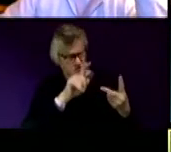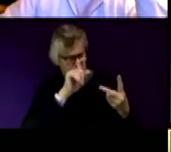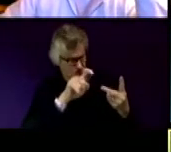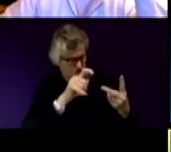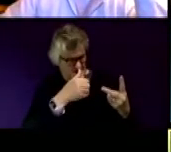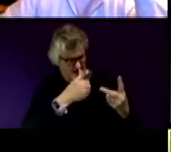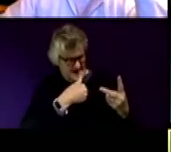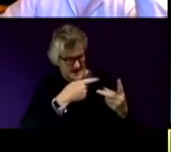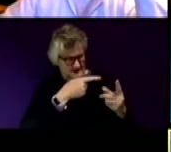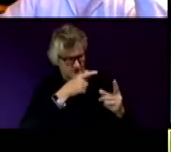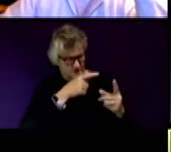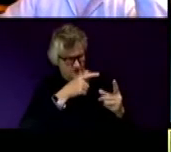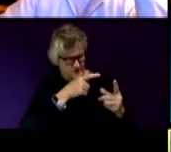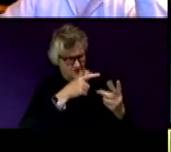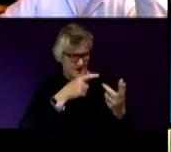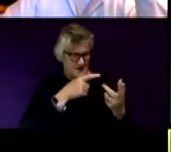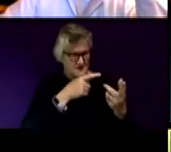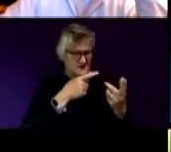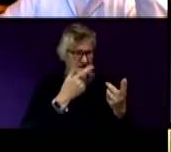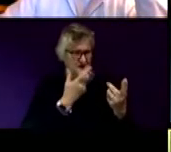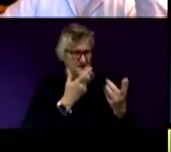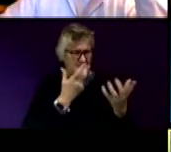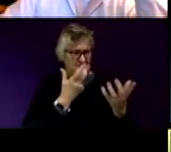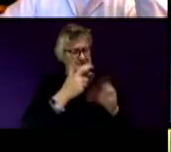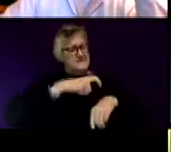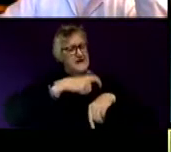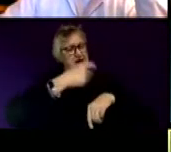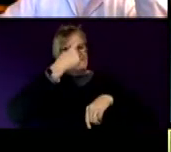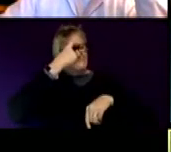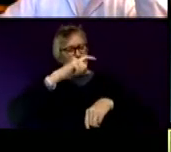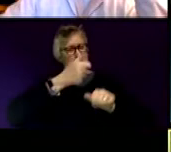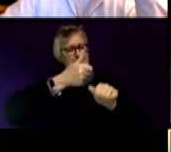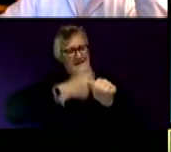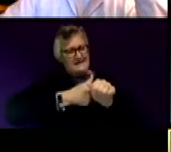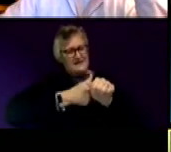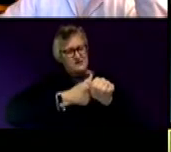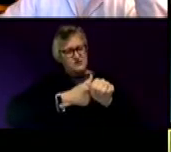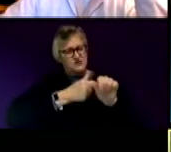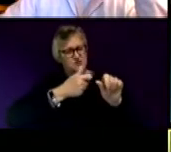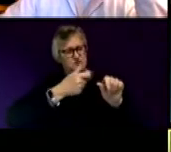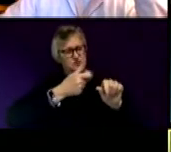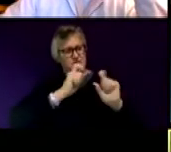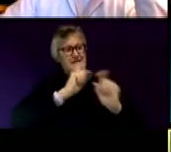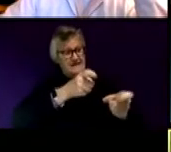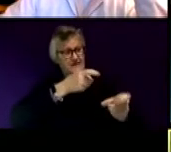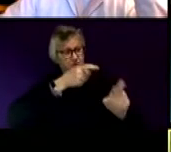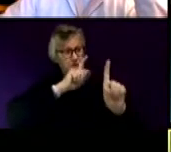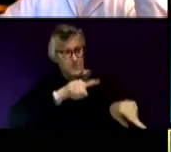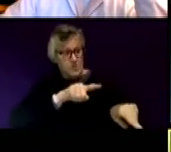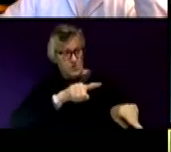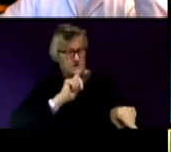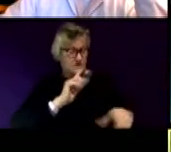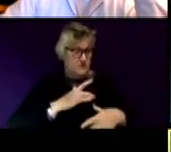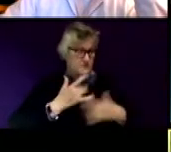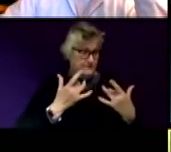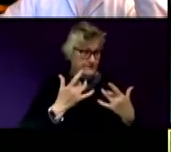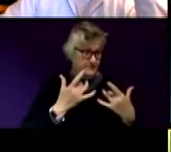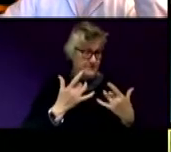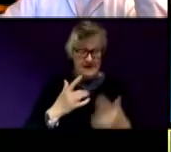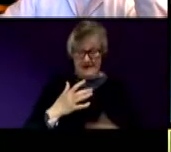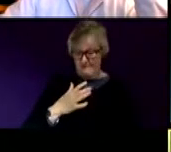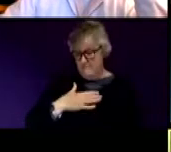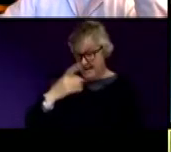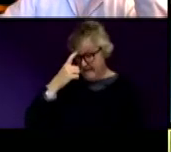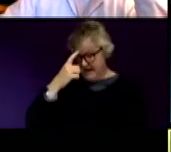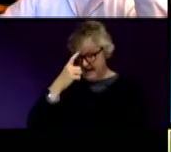the reports that people are giving at the meetings? And so that in my mind includes all the steering committees would do